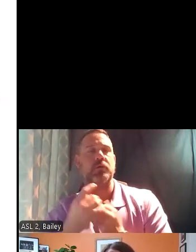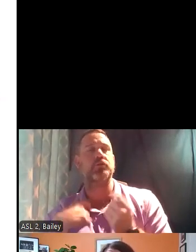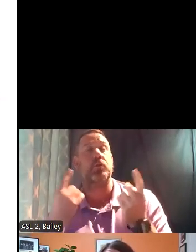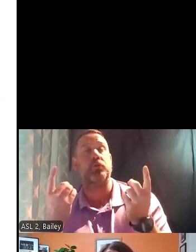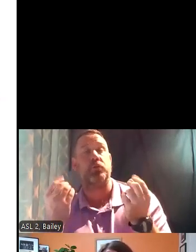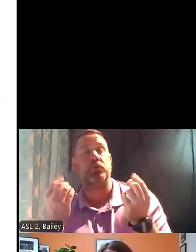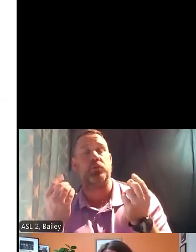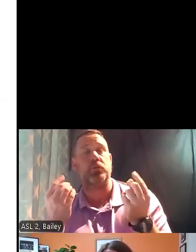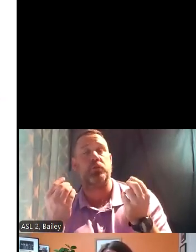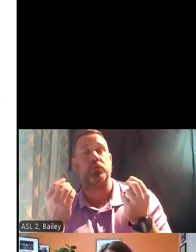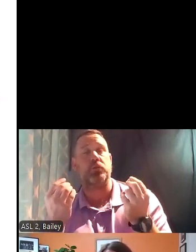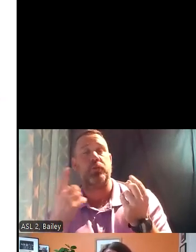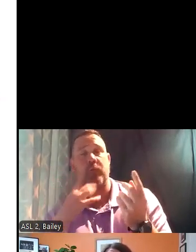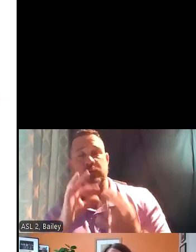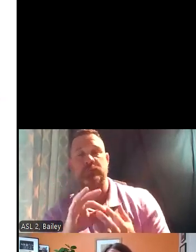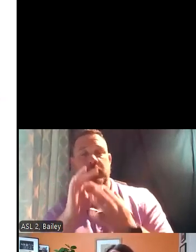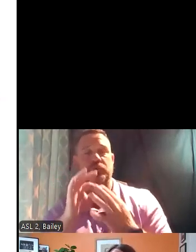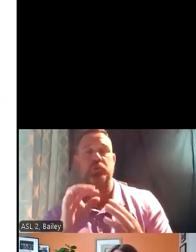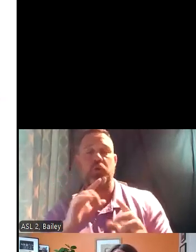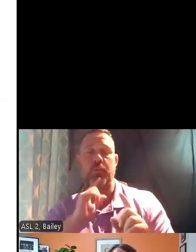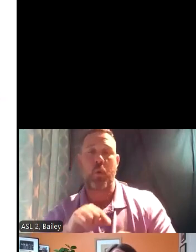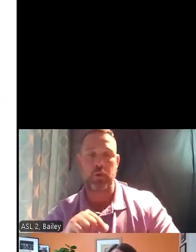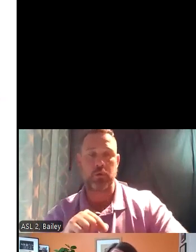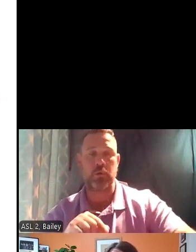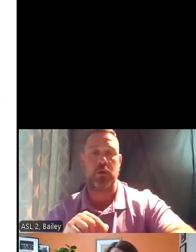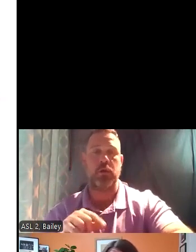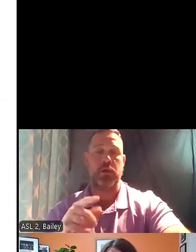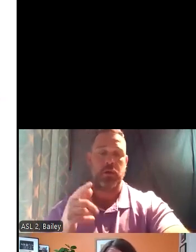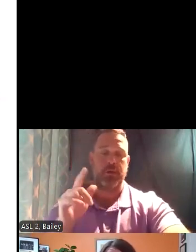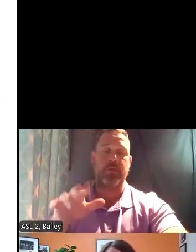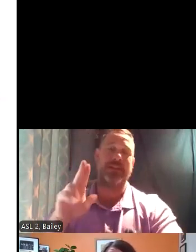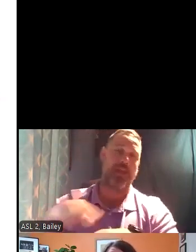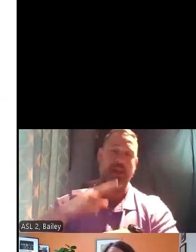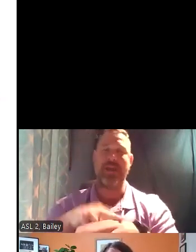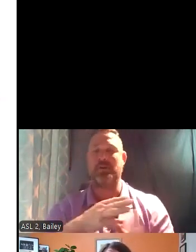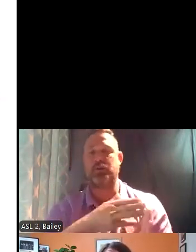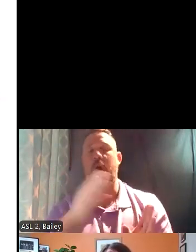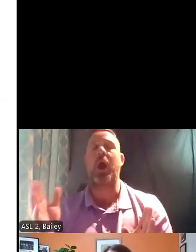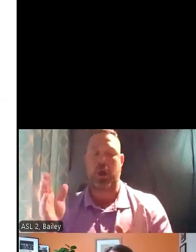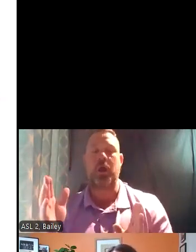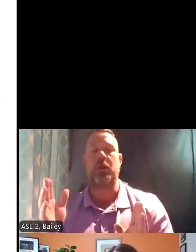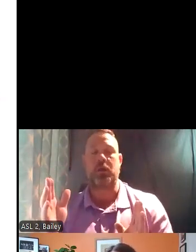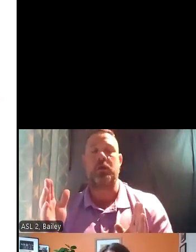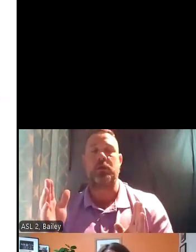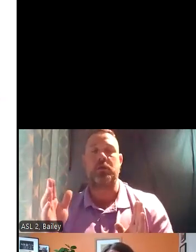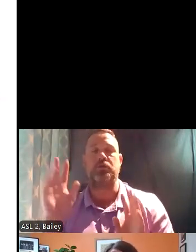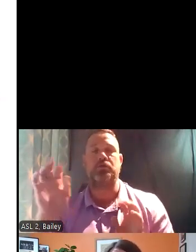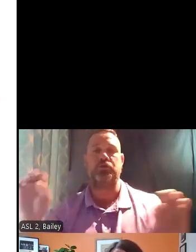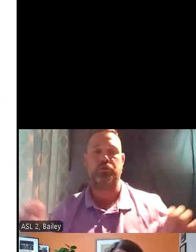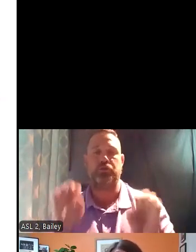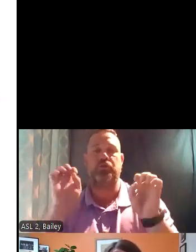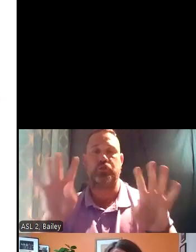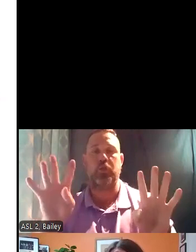did for this special report was conducted 2 nationwide surveys, and you can see here with more